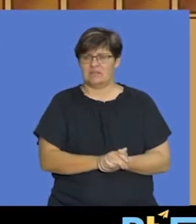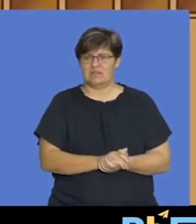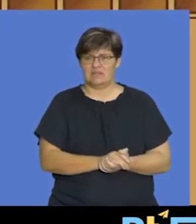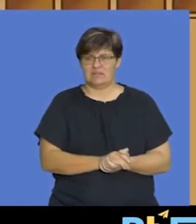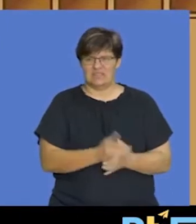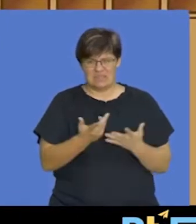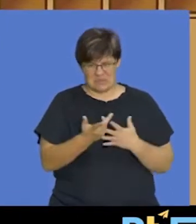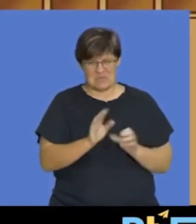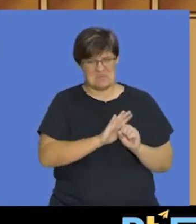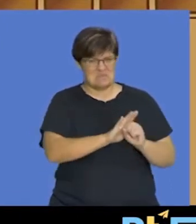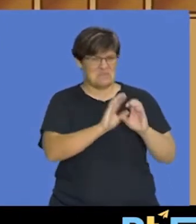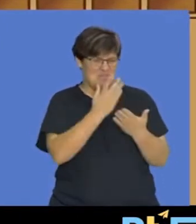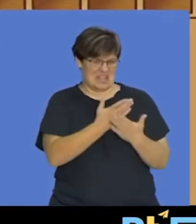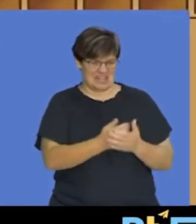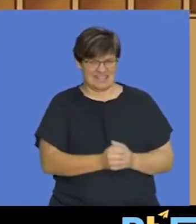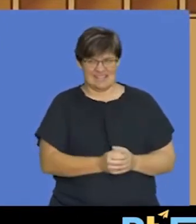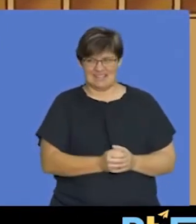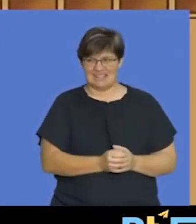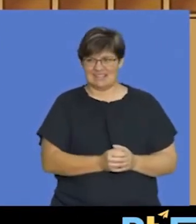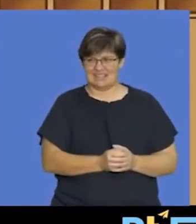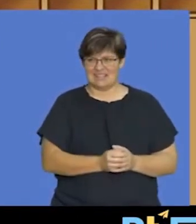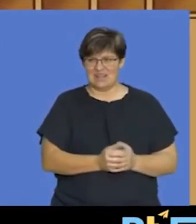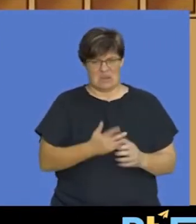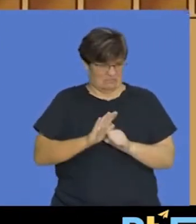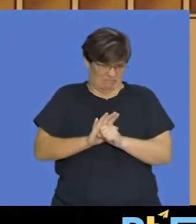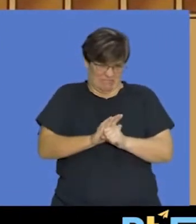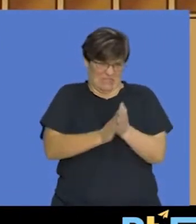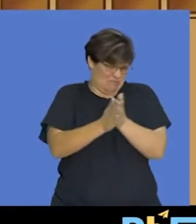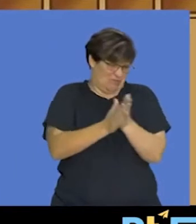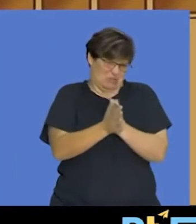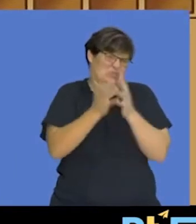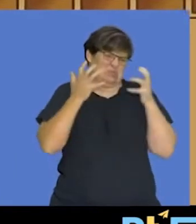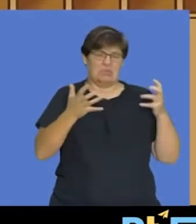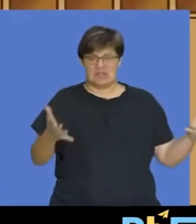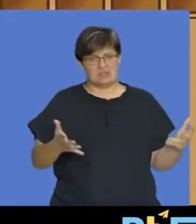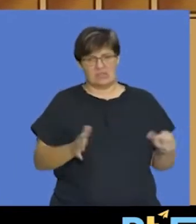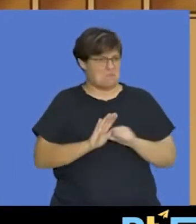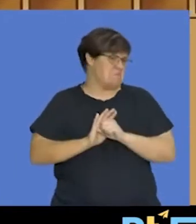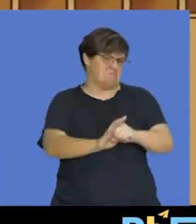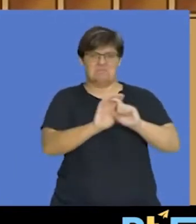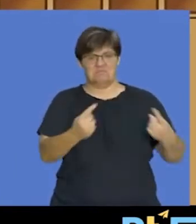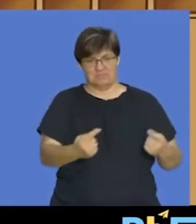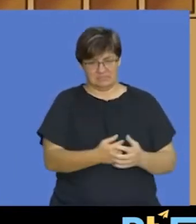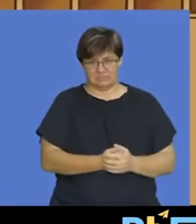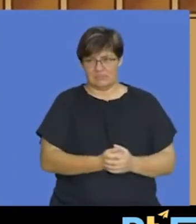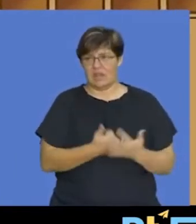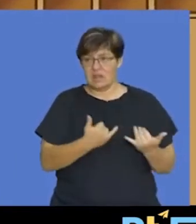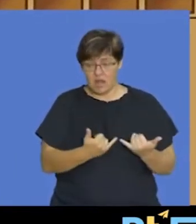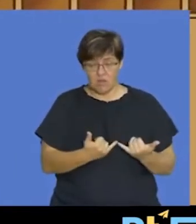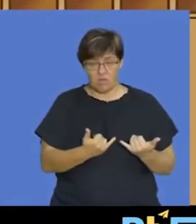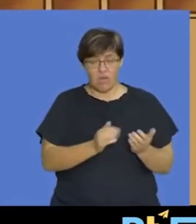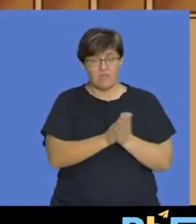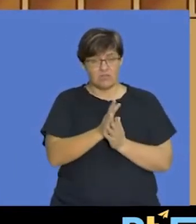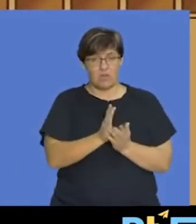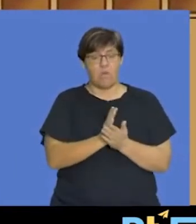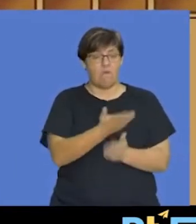go. Now we can get it to move. Okay, there was way too much friction. You would never actually eventually get it to move. Now